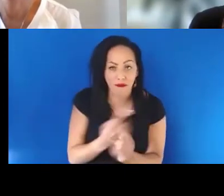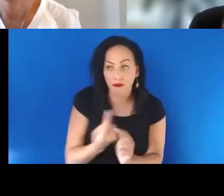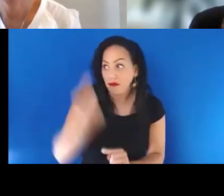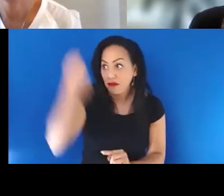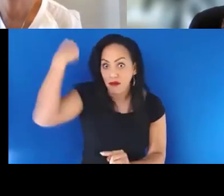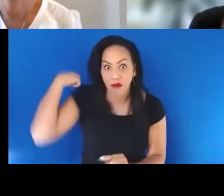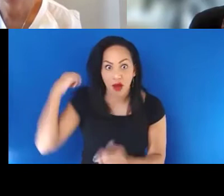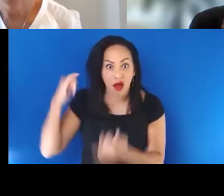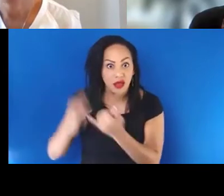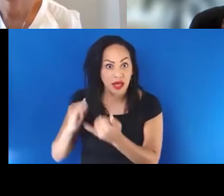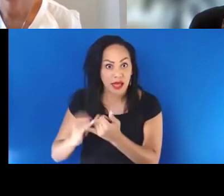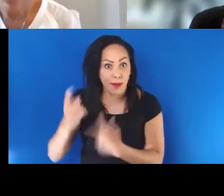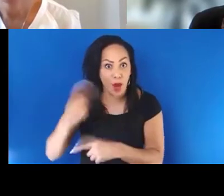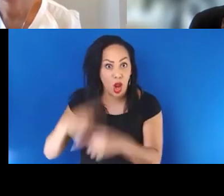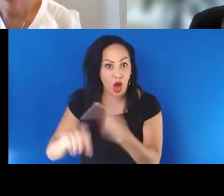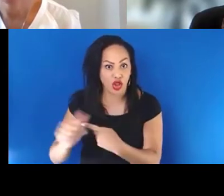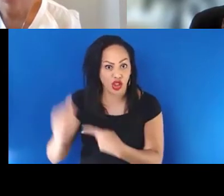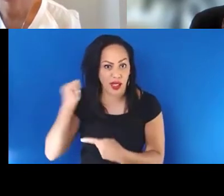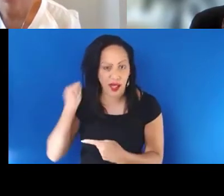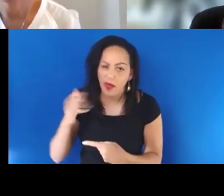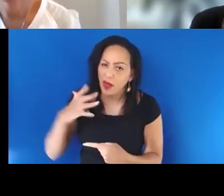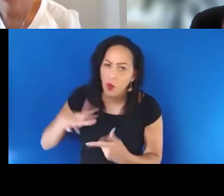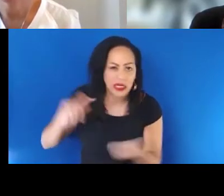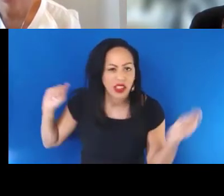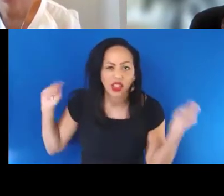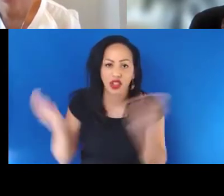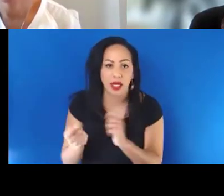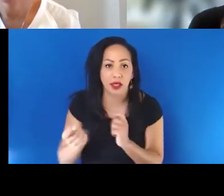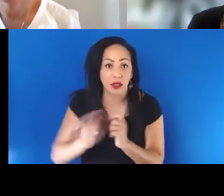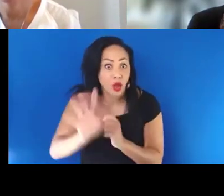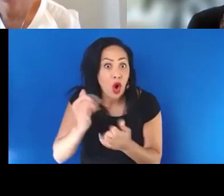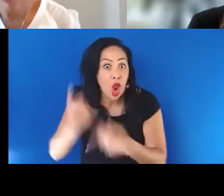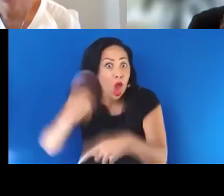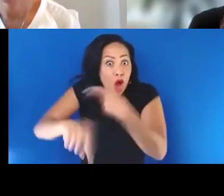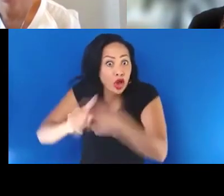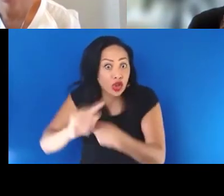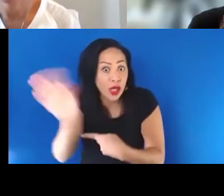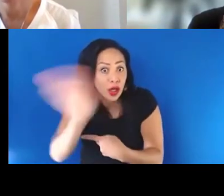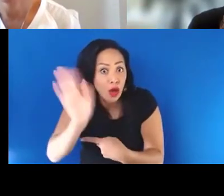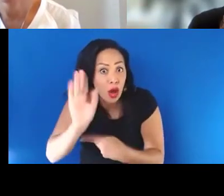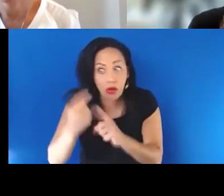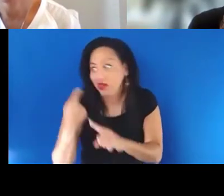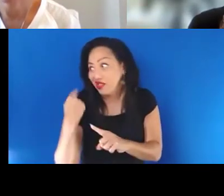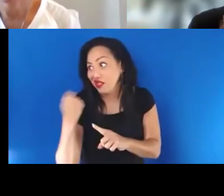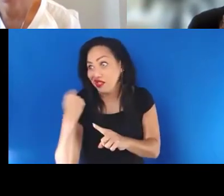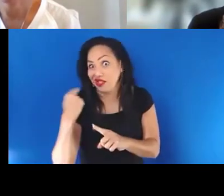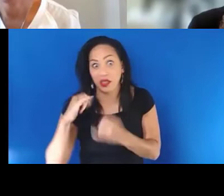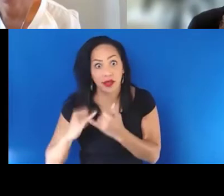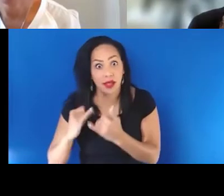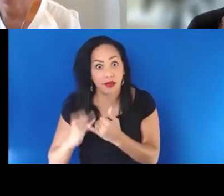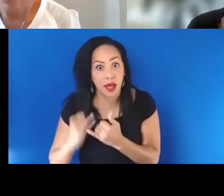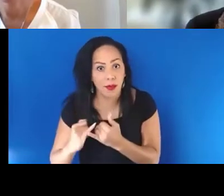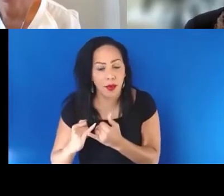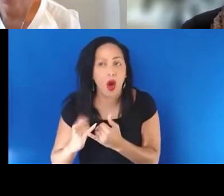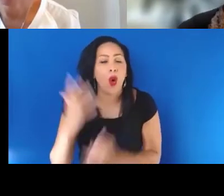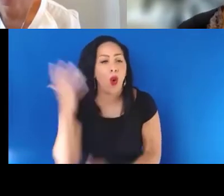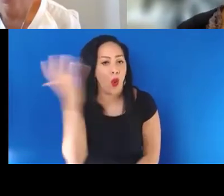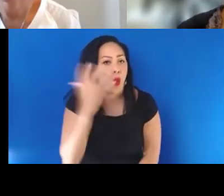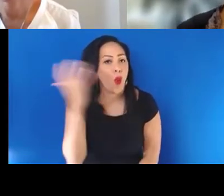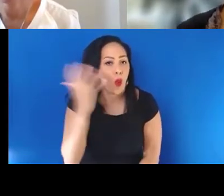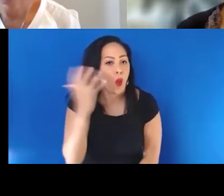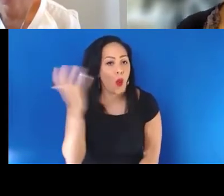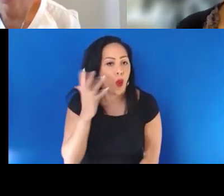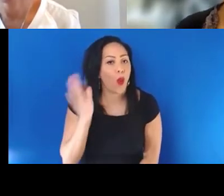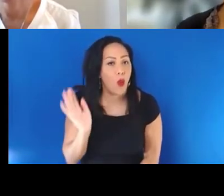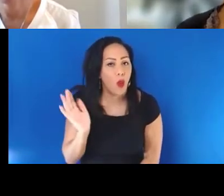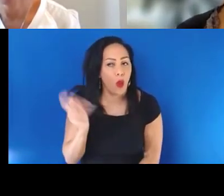it was one of the sessions, and not last year, but like this year, just last month. It's just very telling of where we